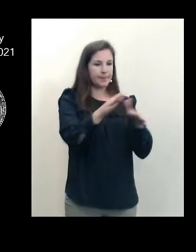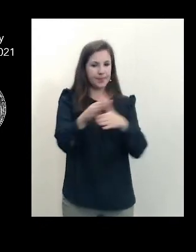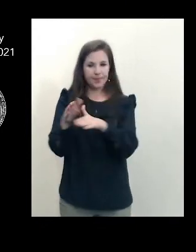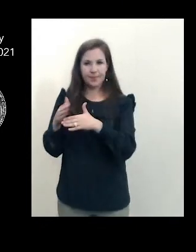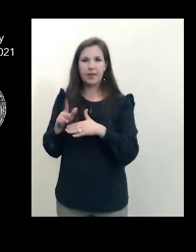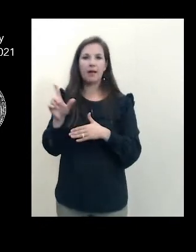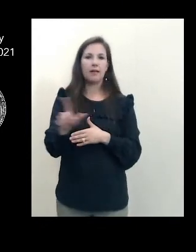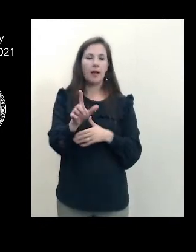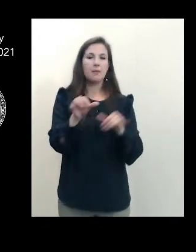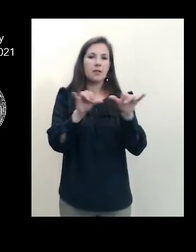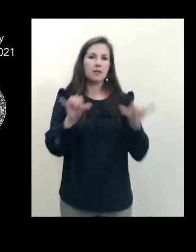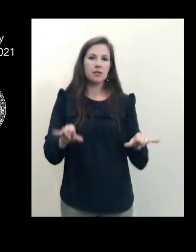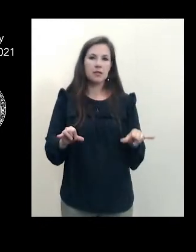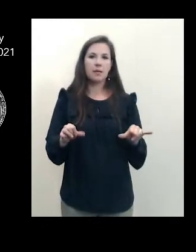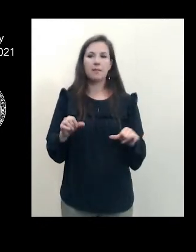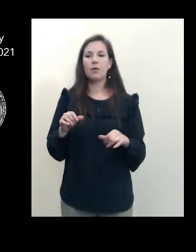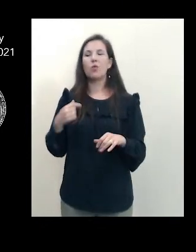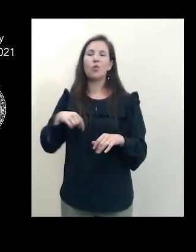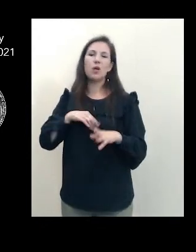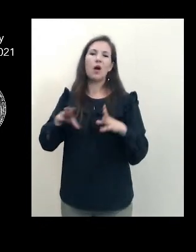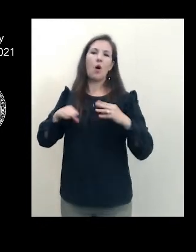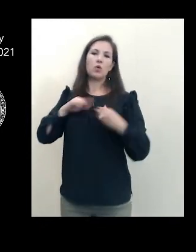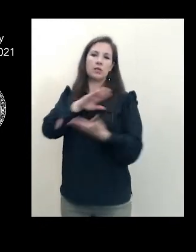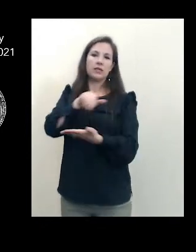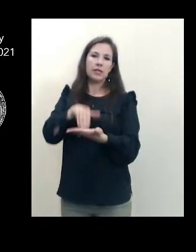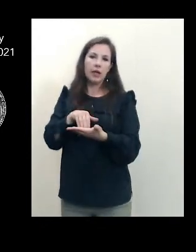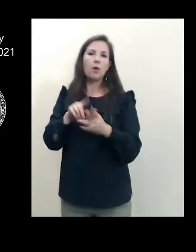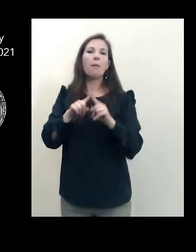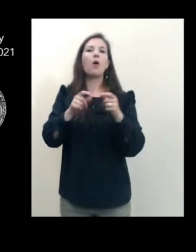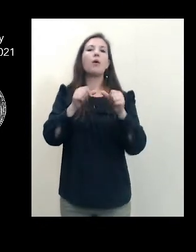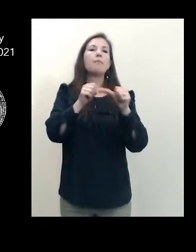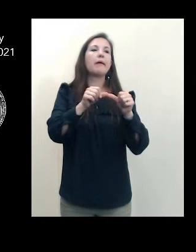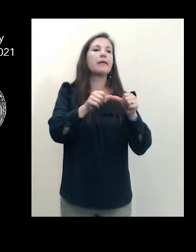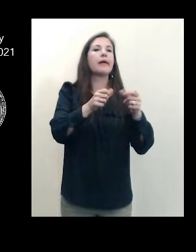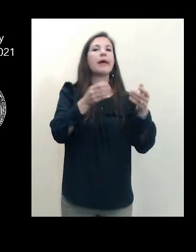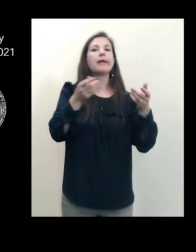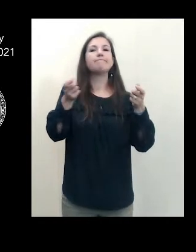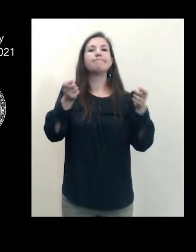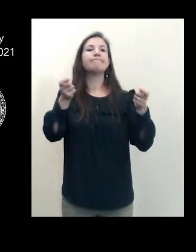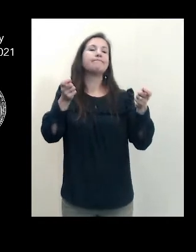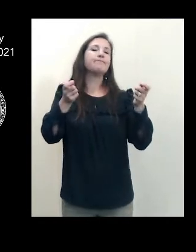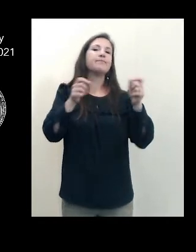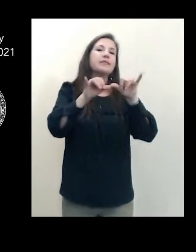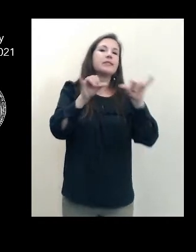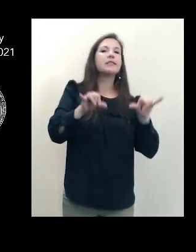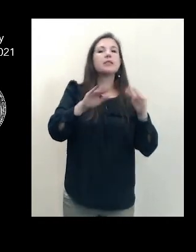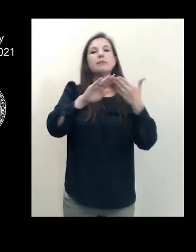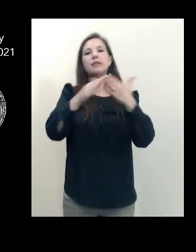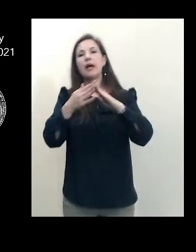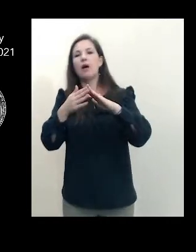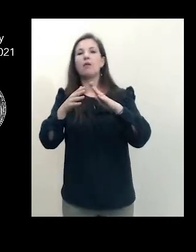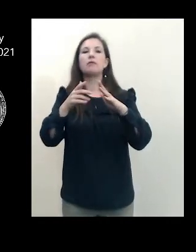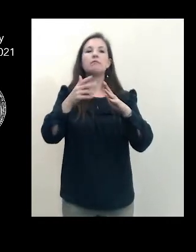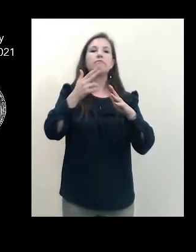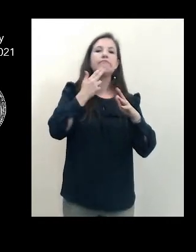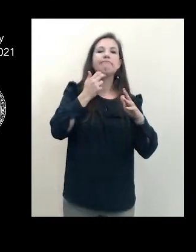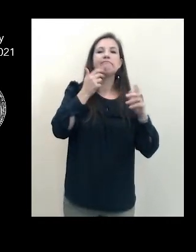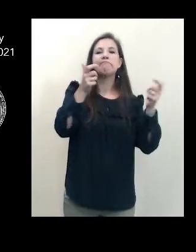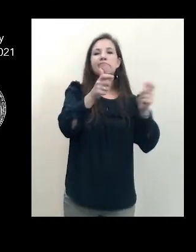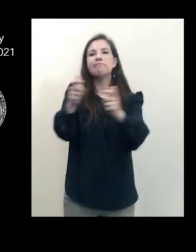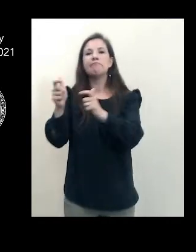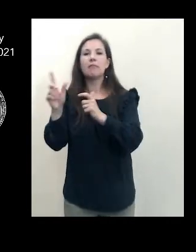Erie County owns the central library, but then we maintain the operating of the system, while the towns, cities, and villages own the smaller